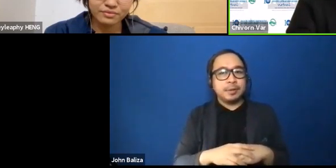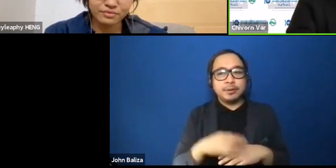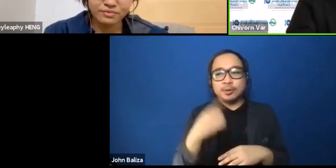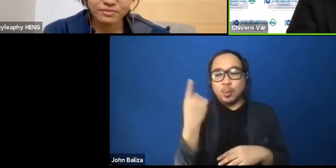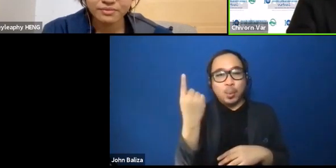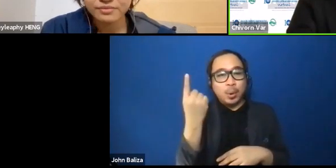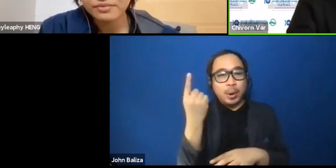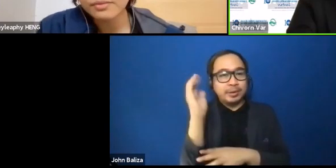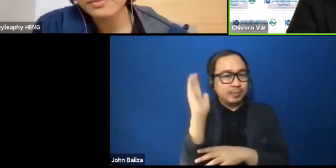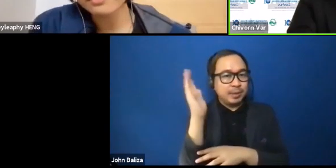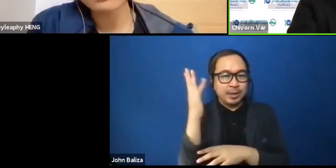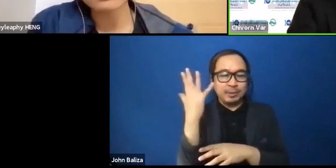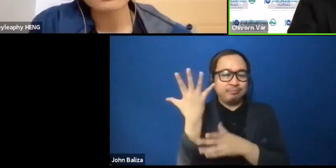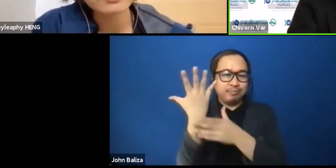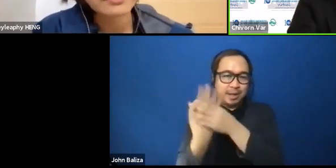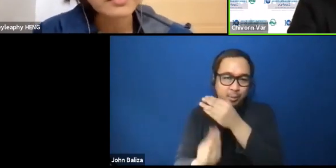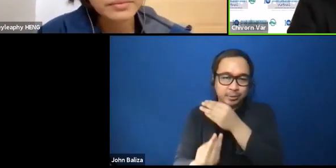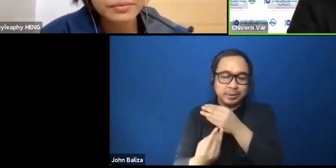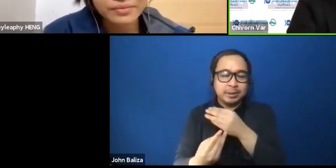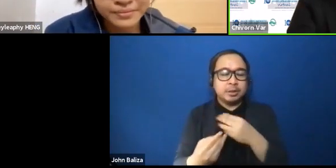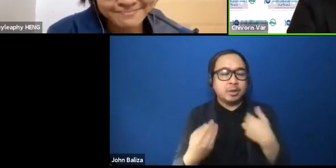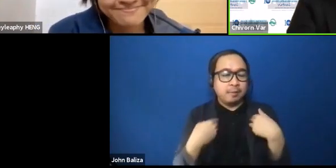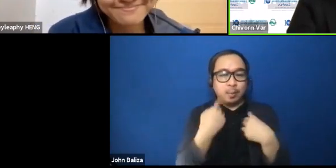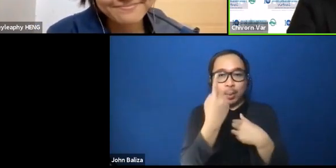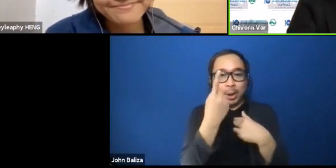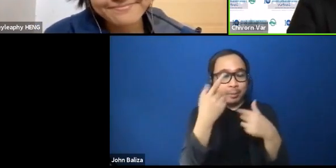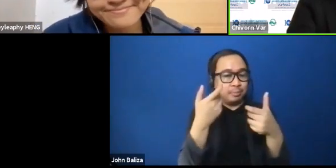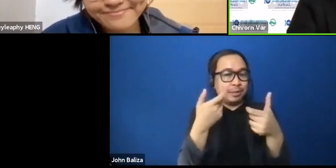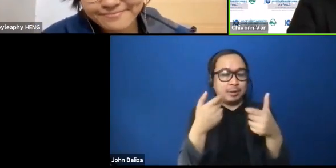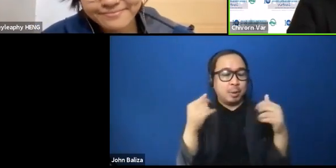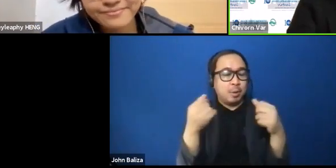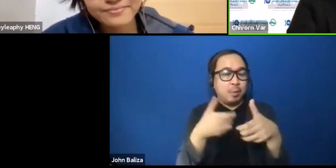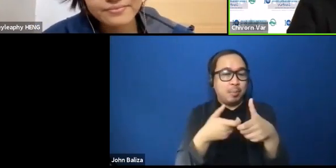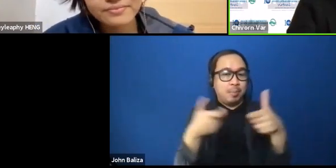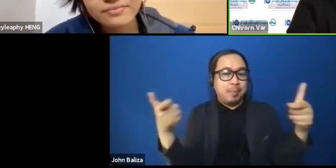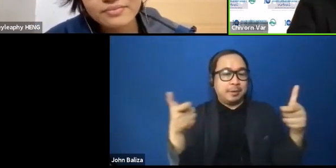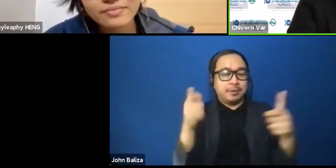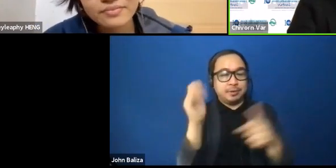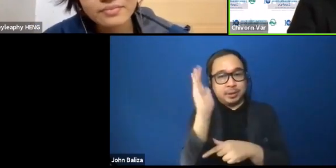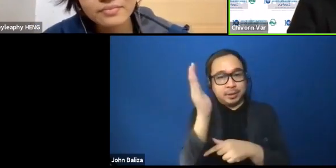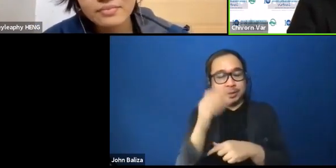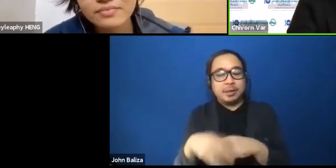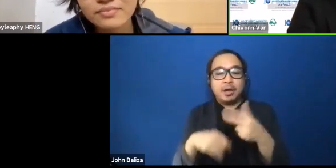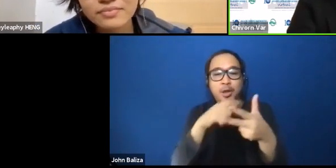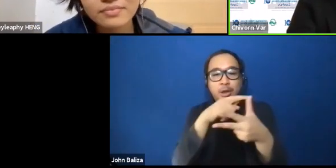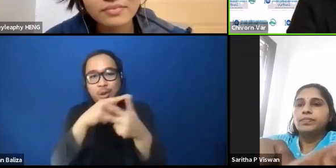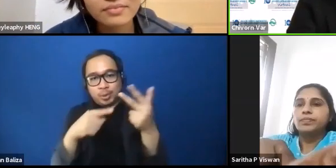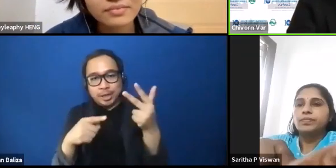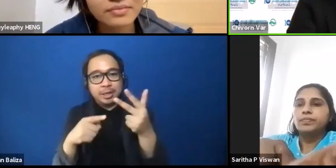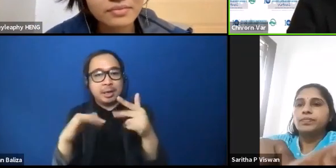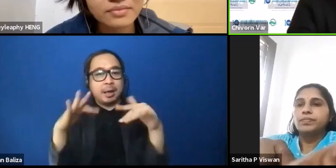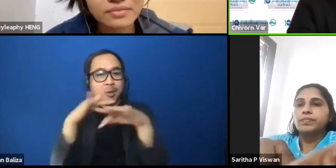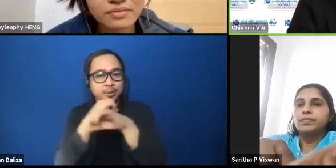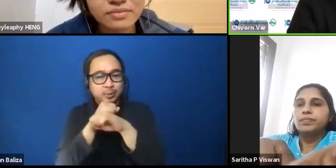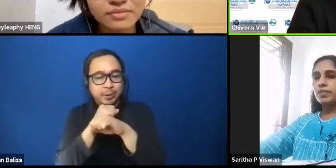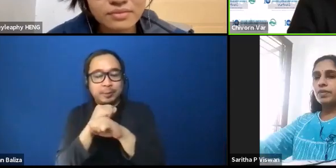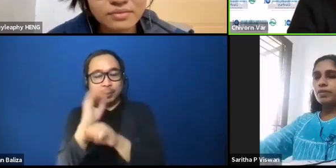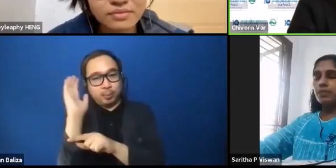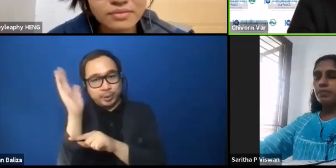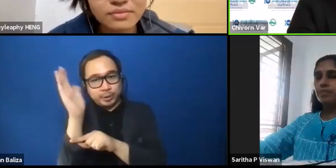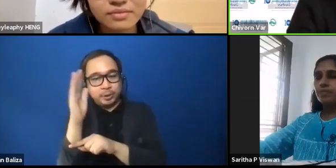so we have one plenary speaker and three abstract presenters and one voice from the front